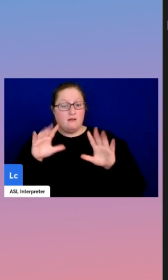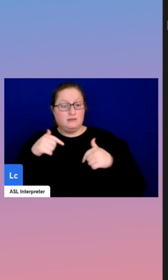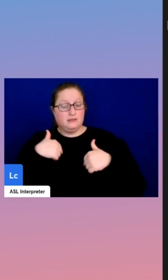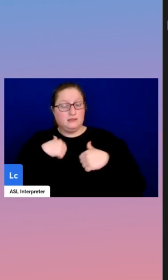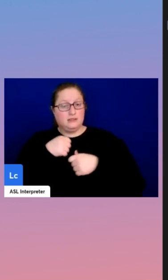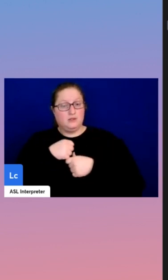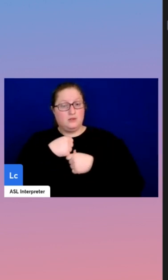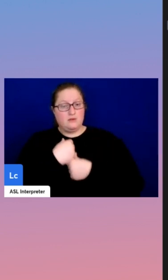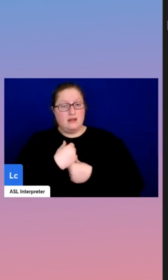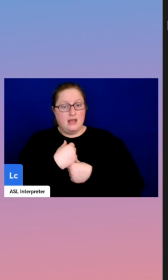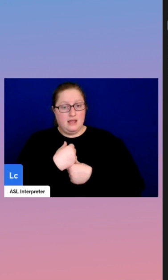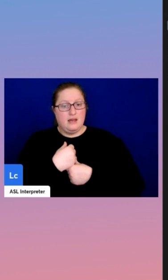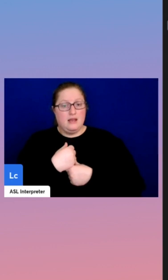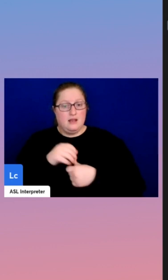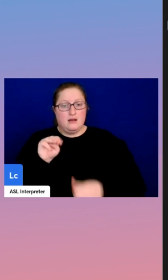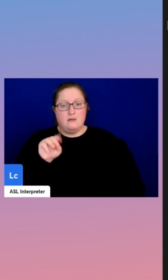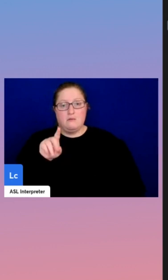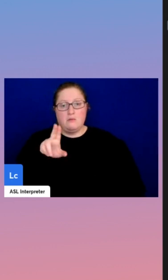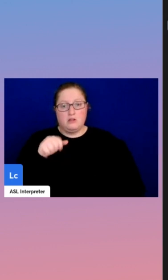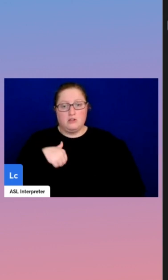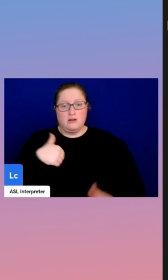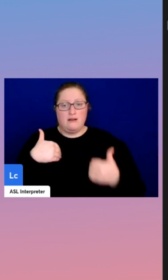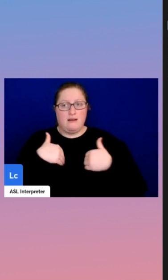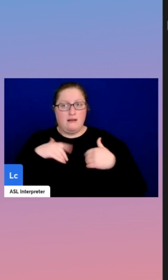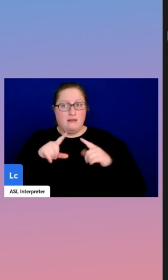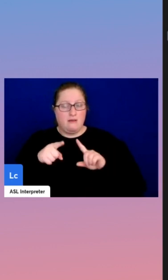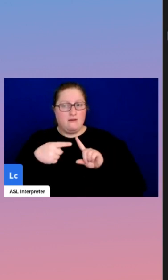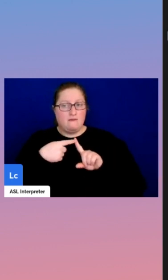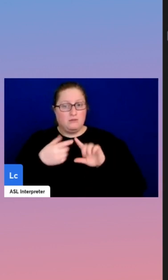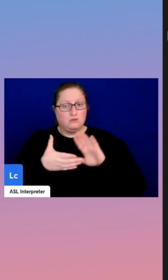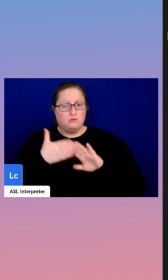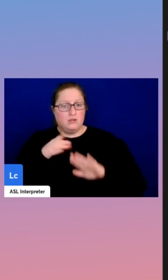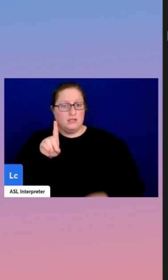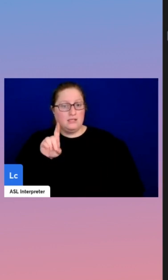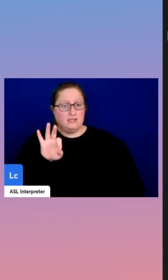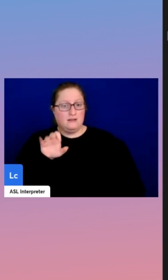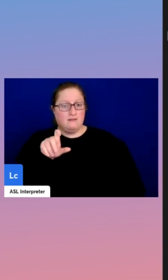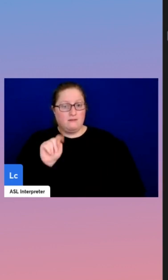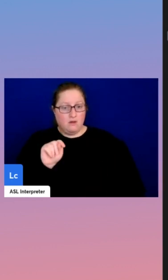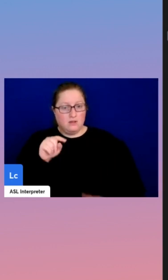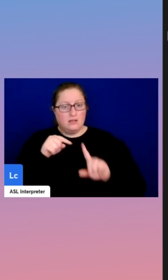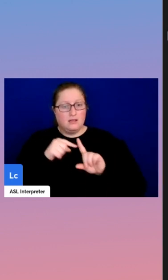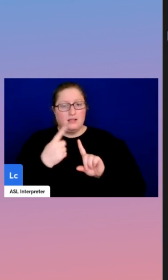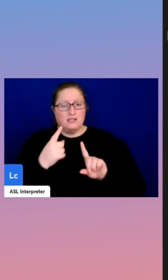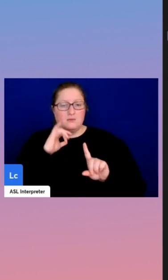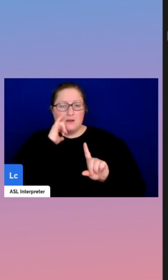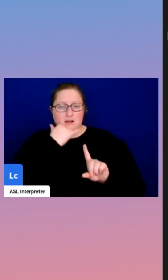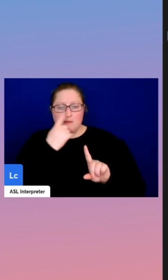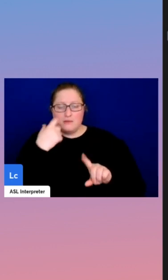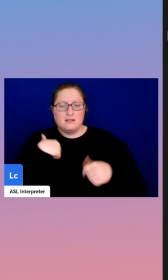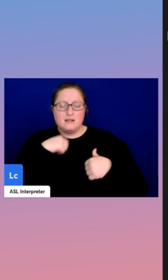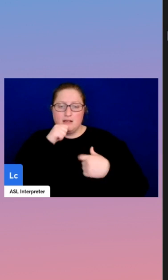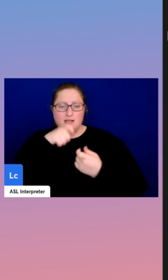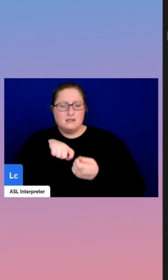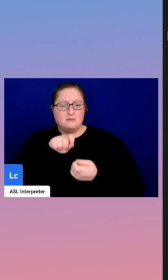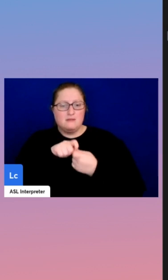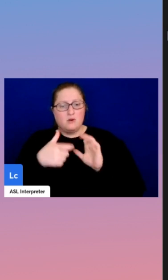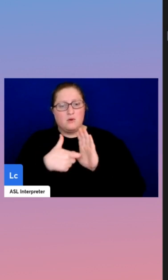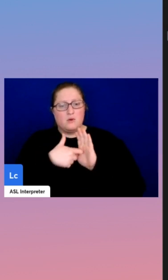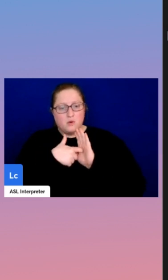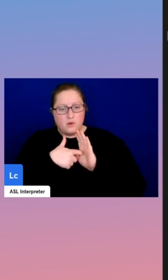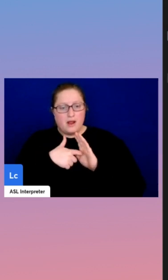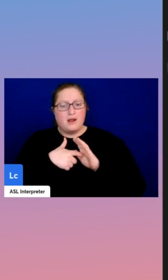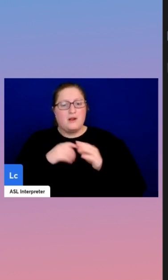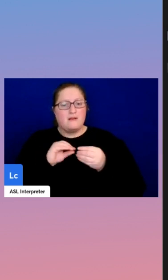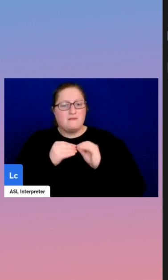the module, I had the first run by default, and this run is in error because I didn't specify required variables, like there is no AMI and